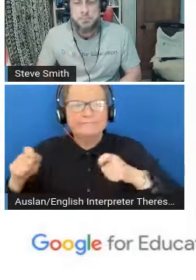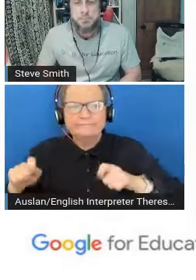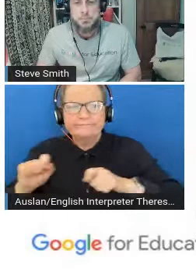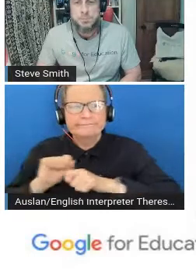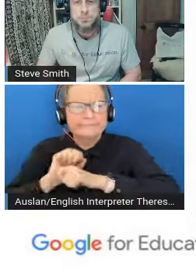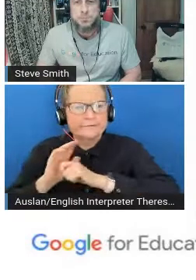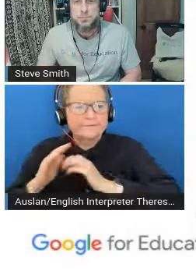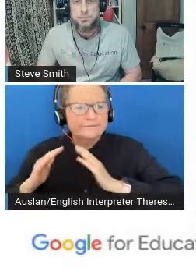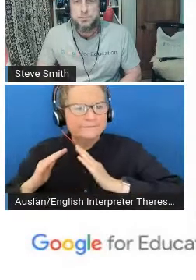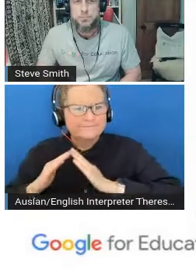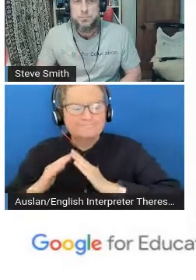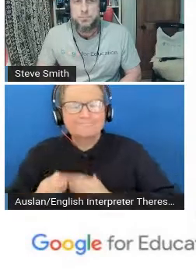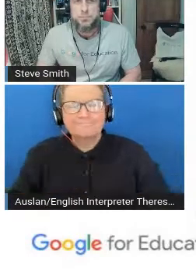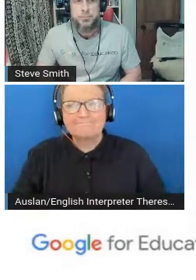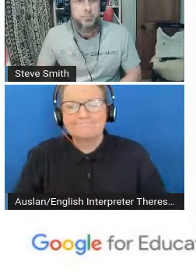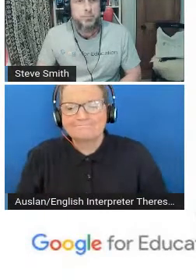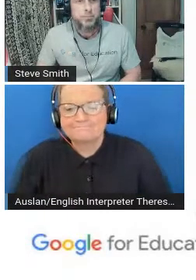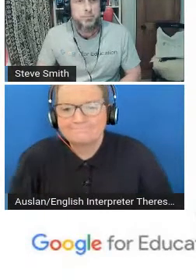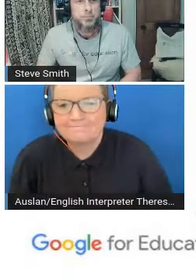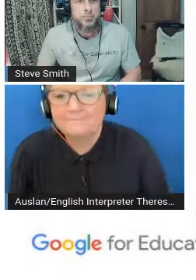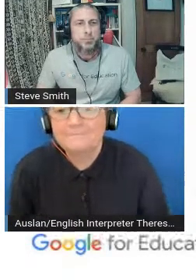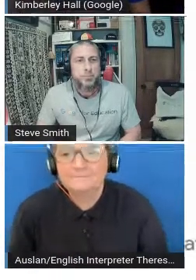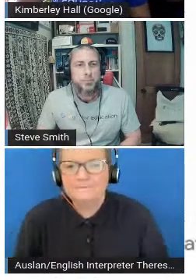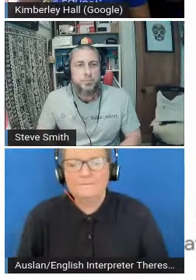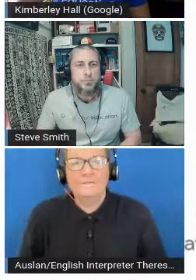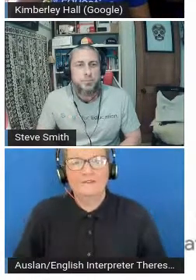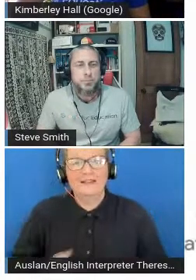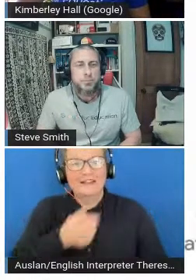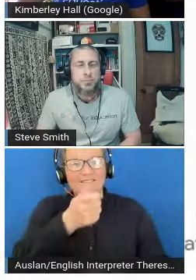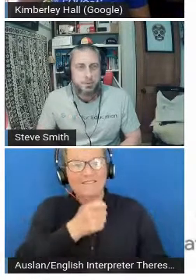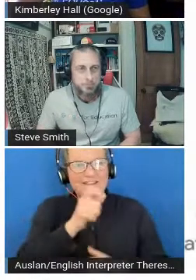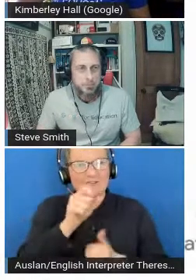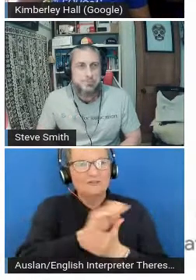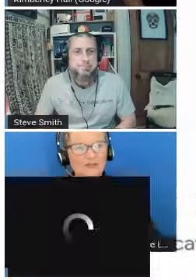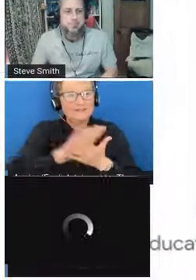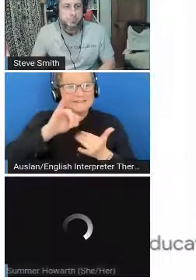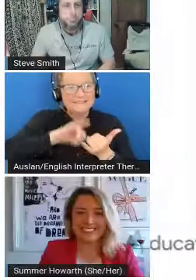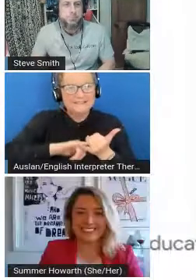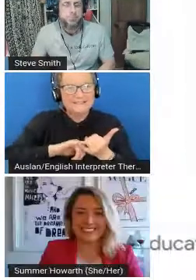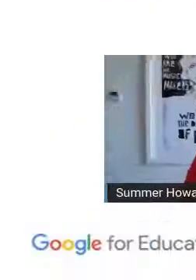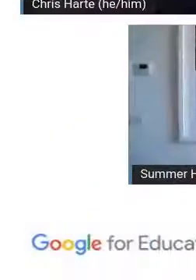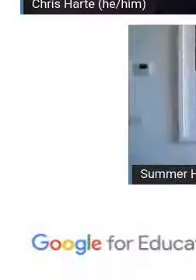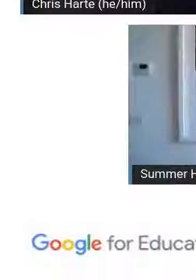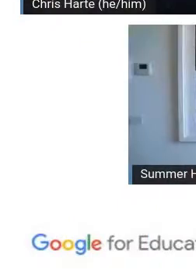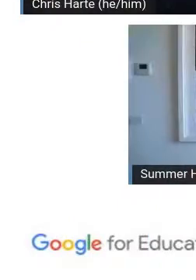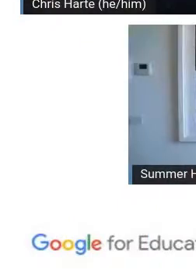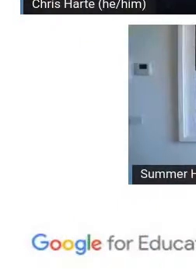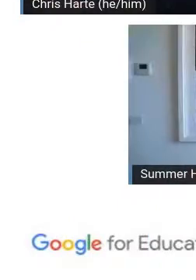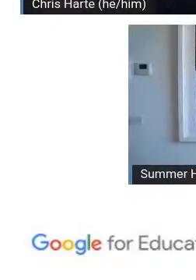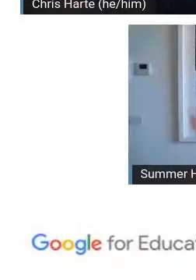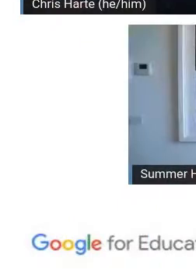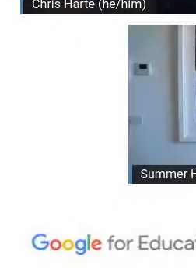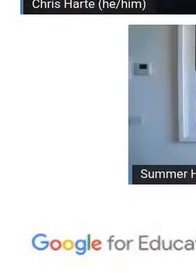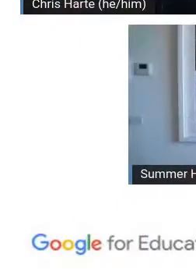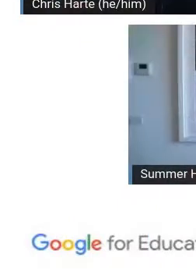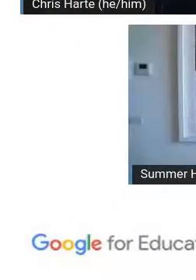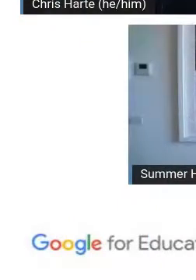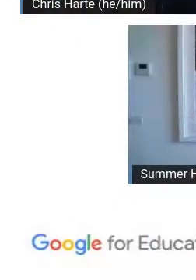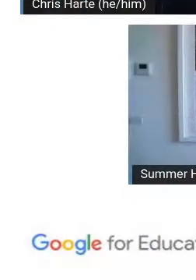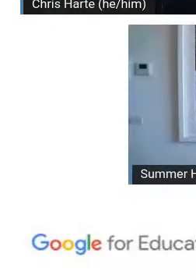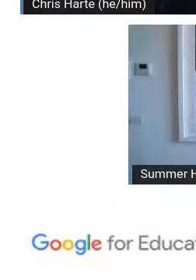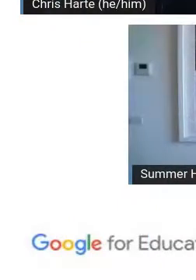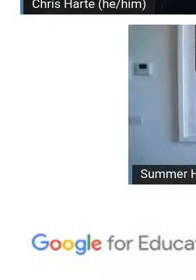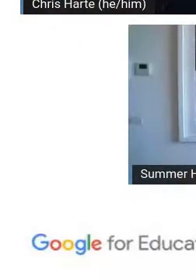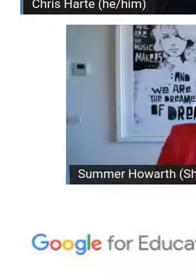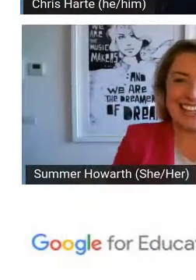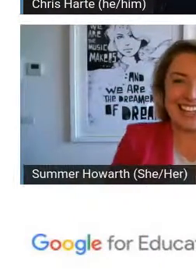we might bring on Chris and Summer and Jim, maybe? The experts. We can all fit on the